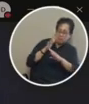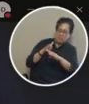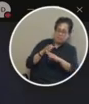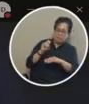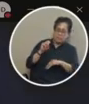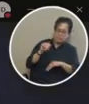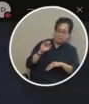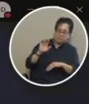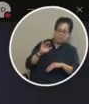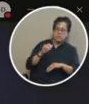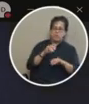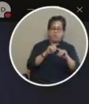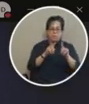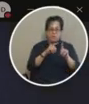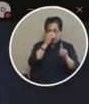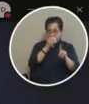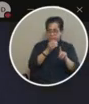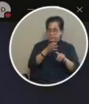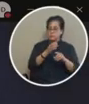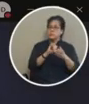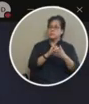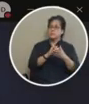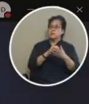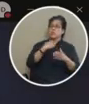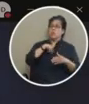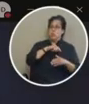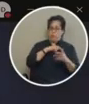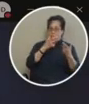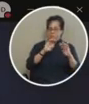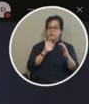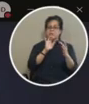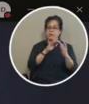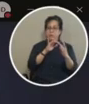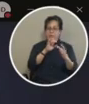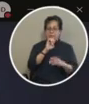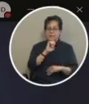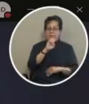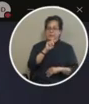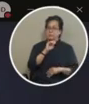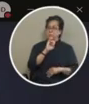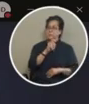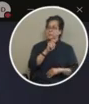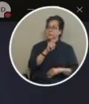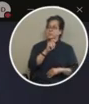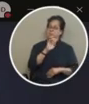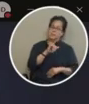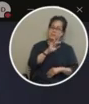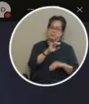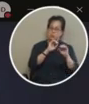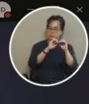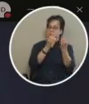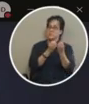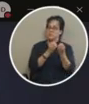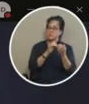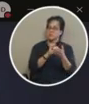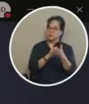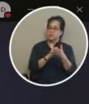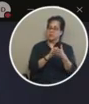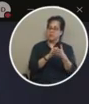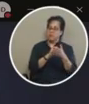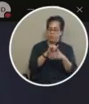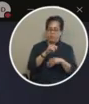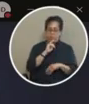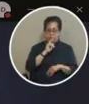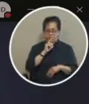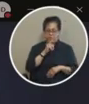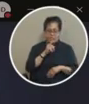interrupting. I wanted to let you know, ma'am, we did reach out to Index. Index is an organization that